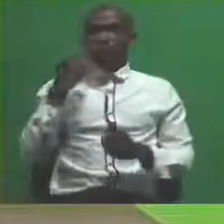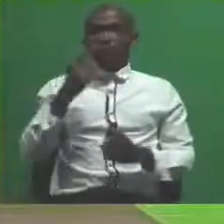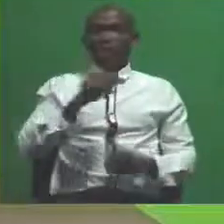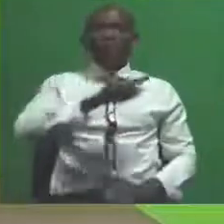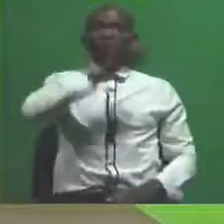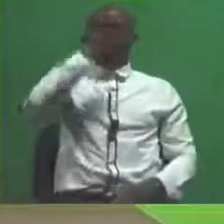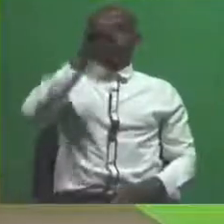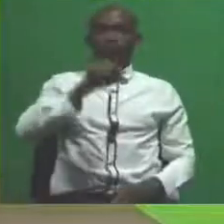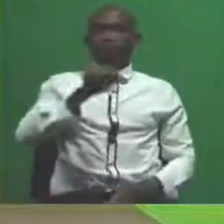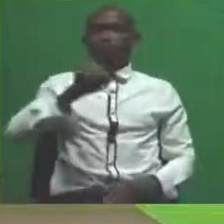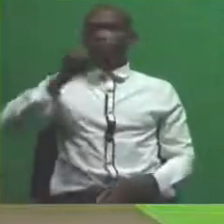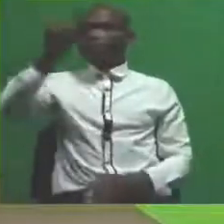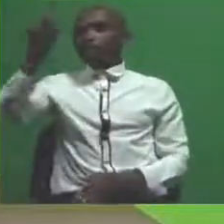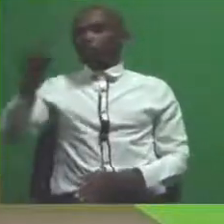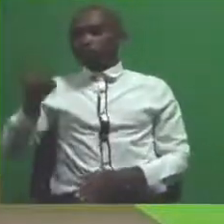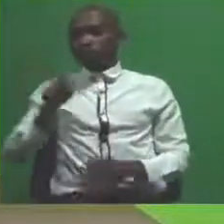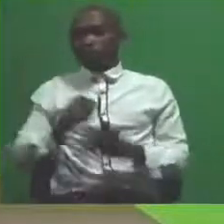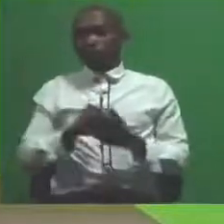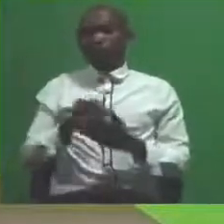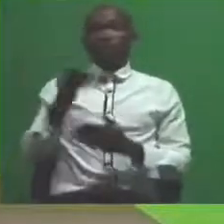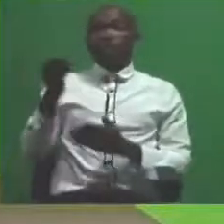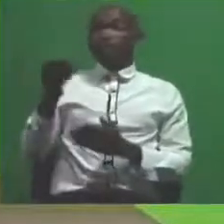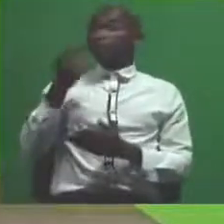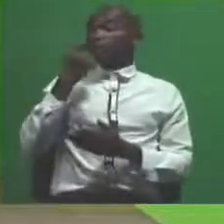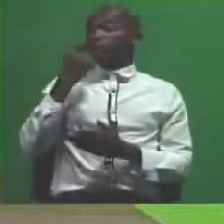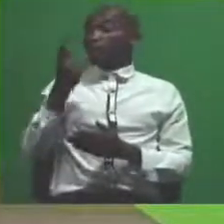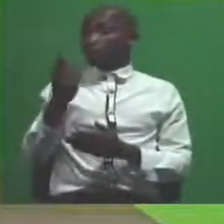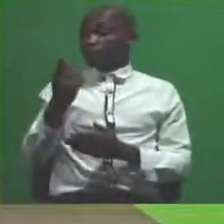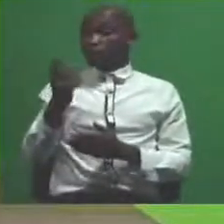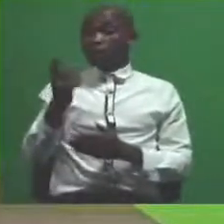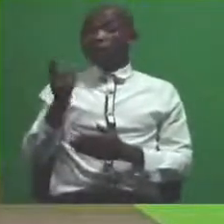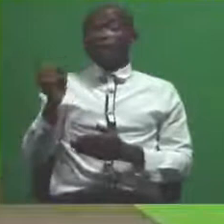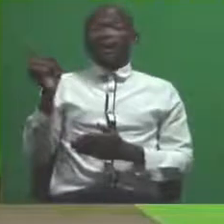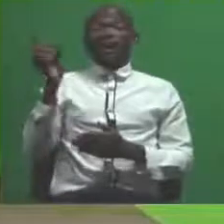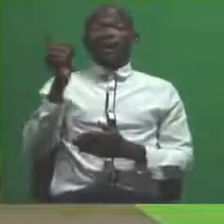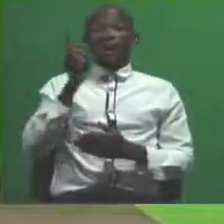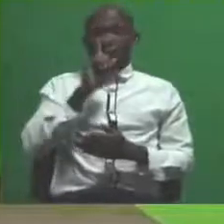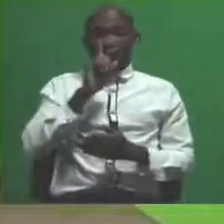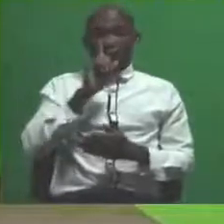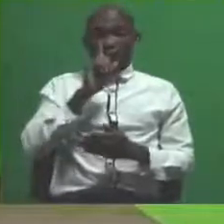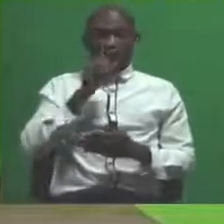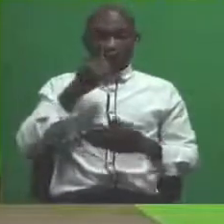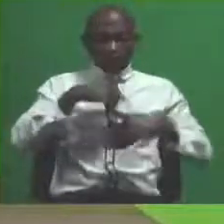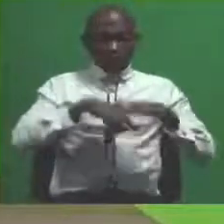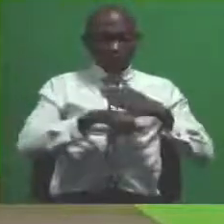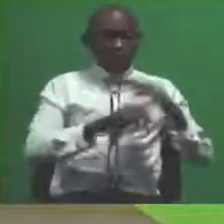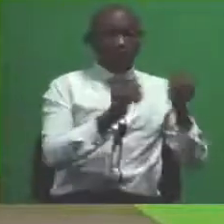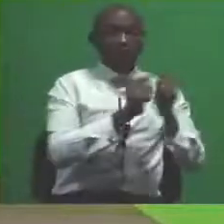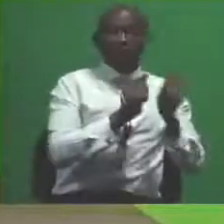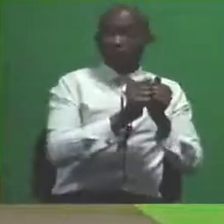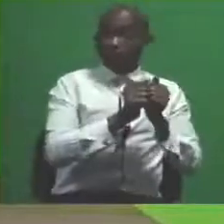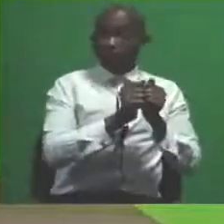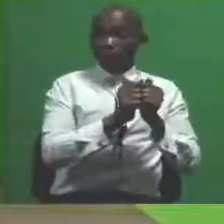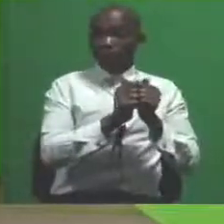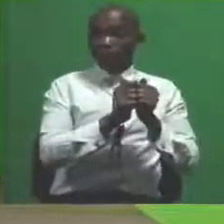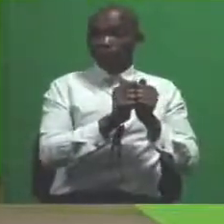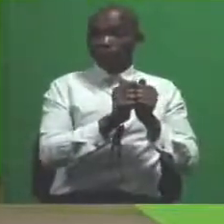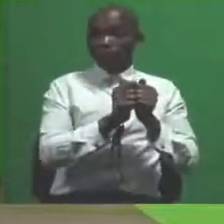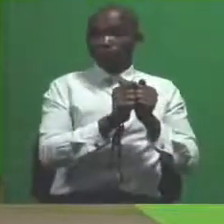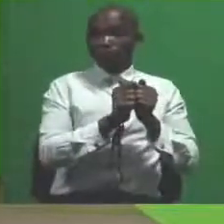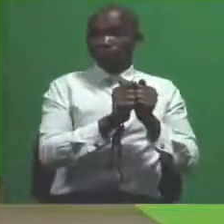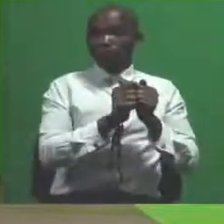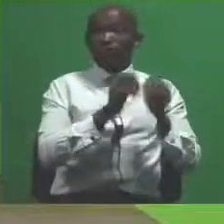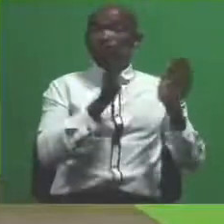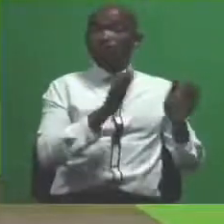shape. This is to say, each of these, there is something in common. There is something